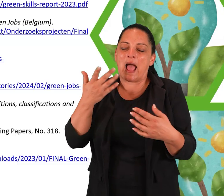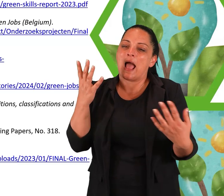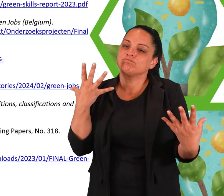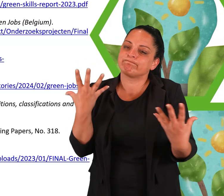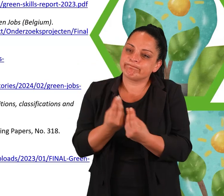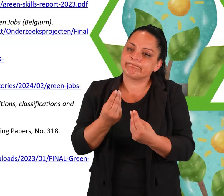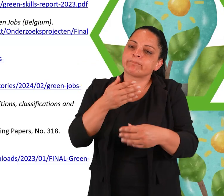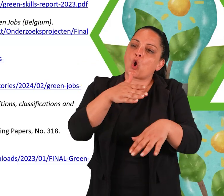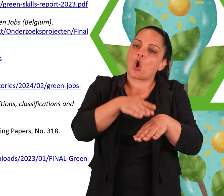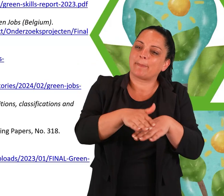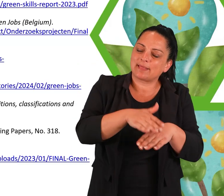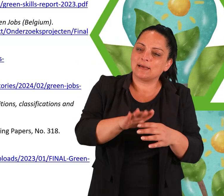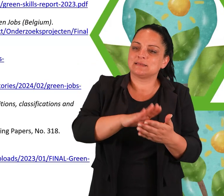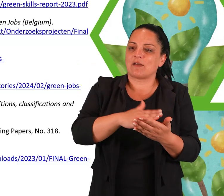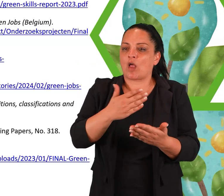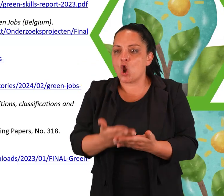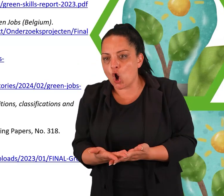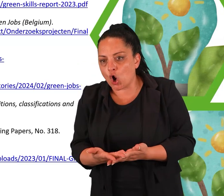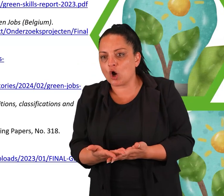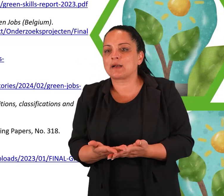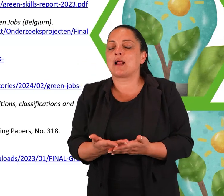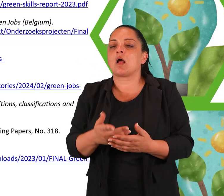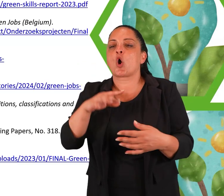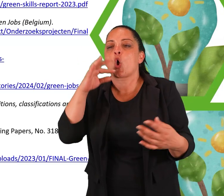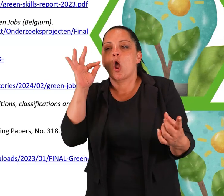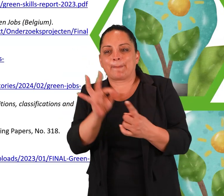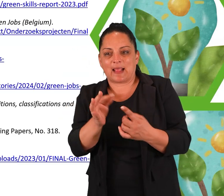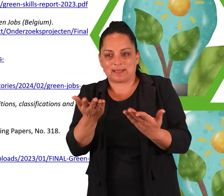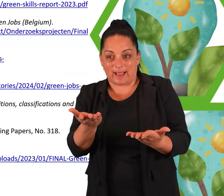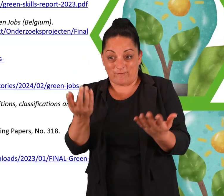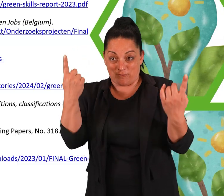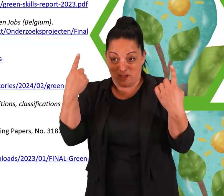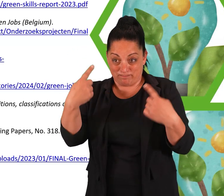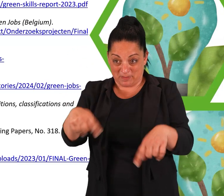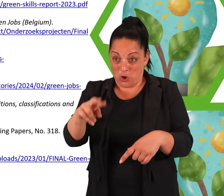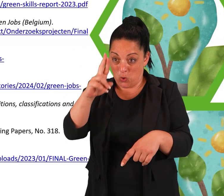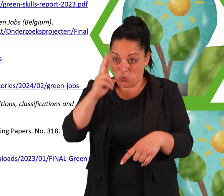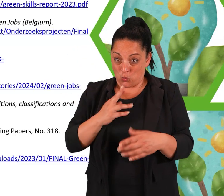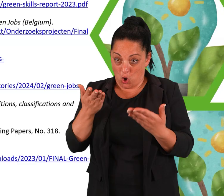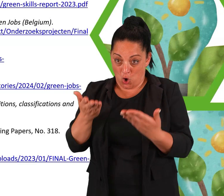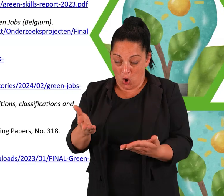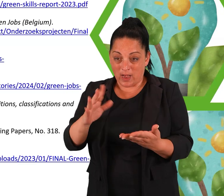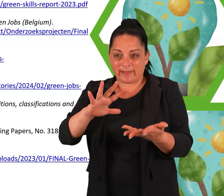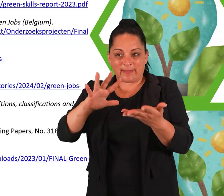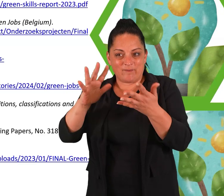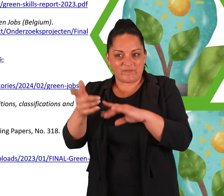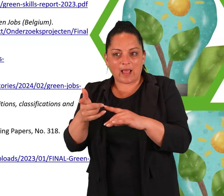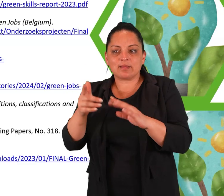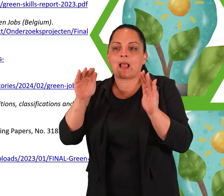combining skills, values, and purpose. These roles contribute